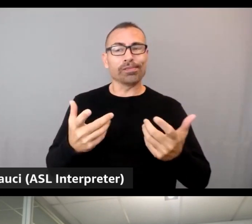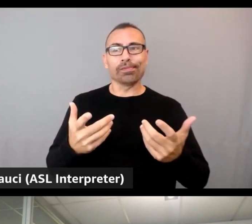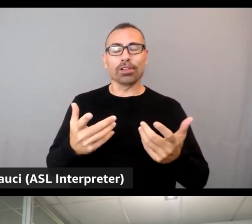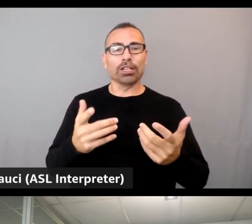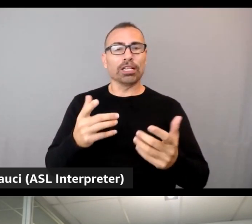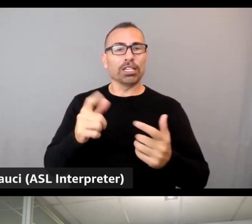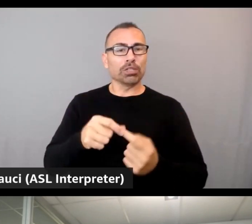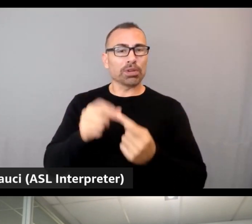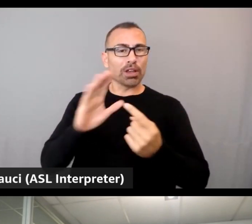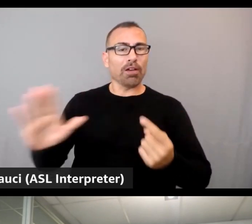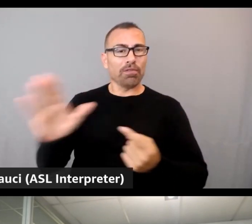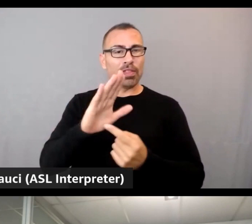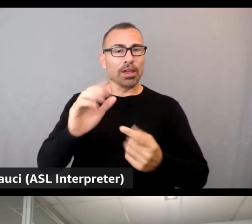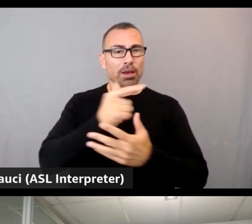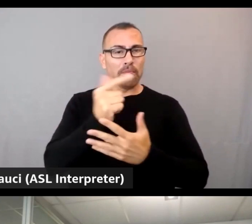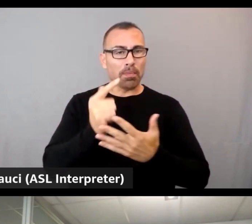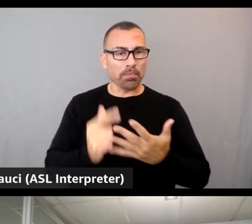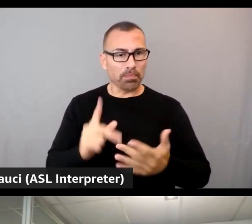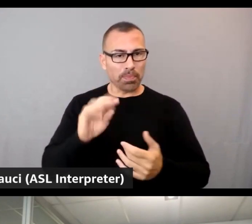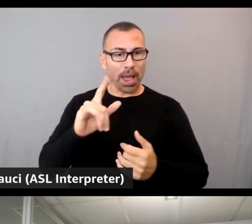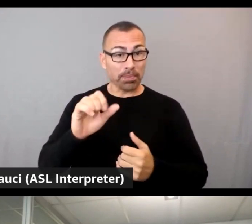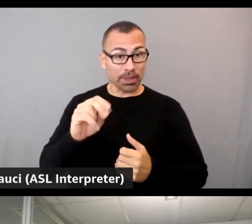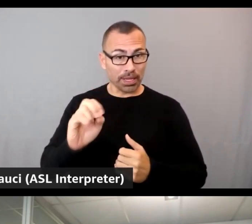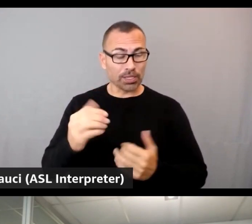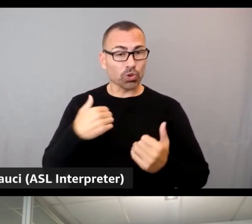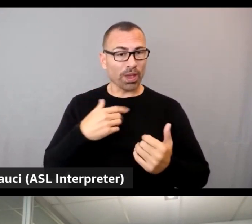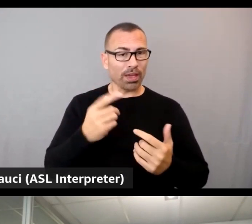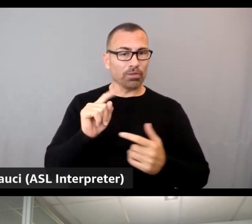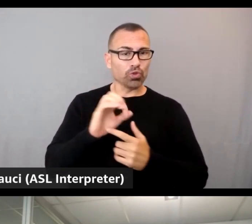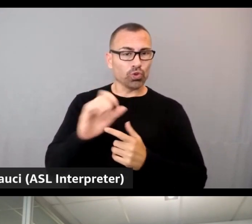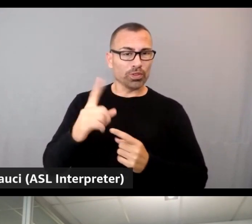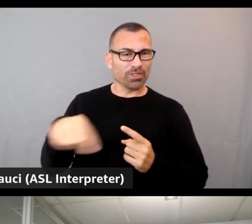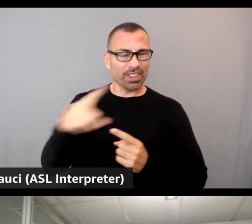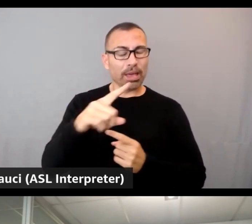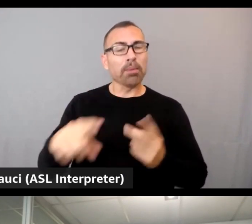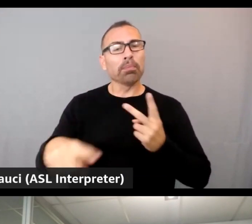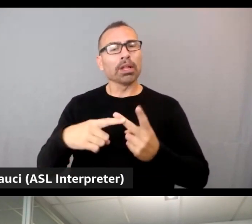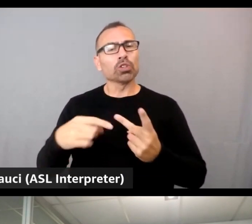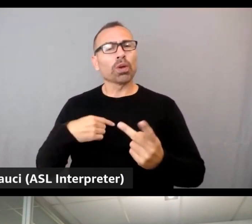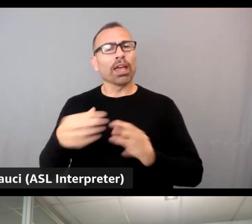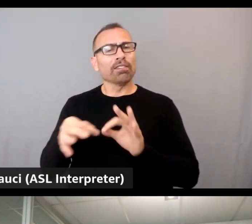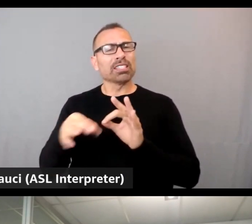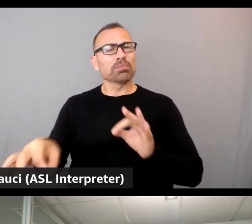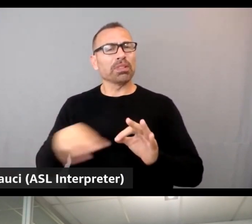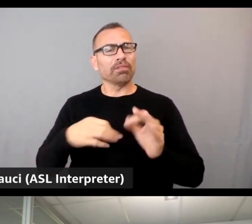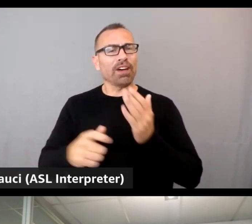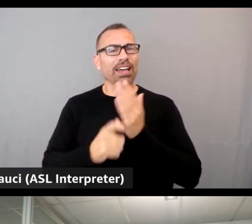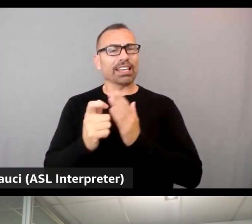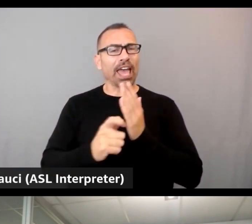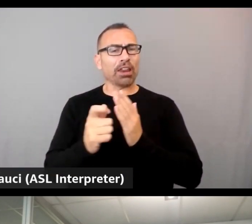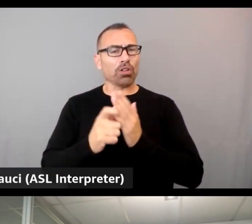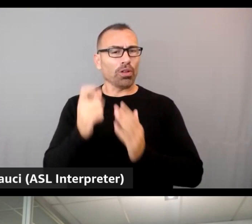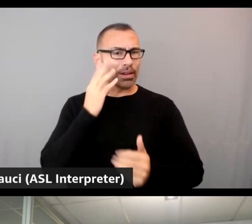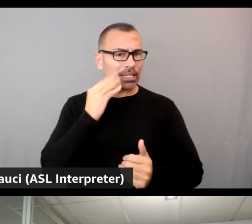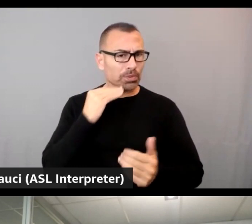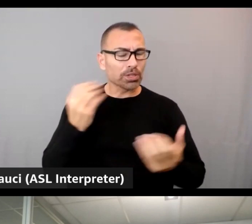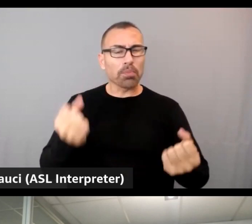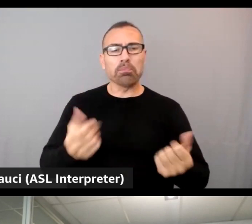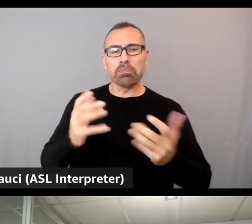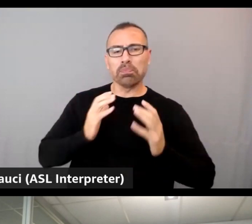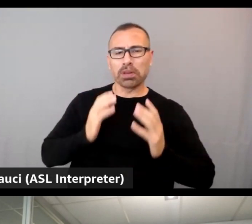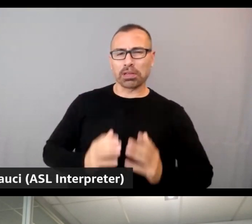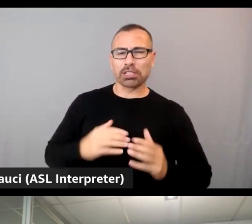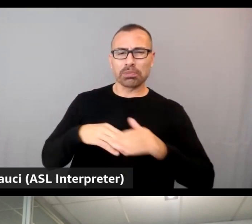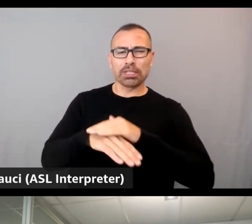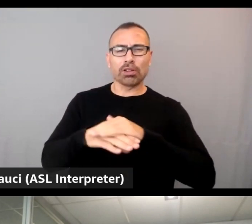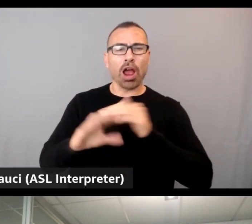tools available for them. We also have a very simplified sort of catalog experience. A lot of our customers sometimes come just by using Athena, right? You have to register